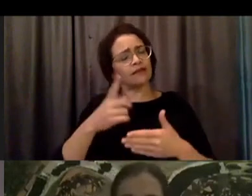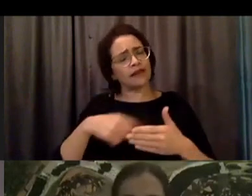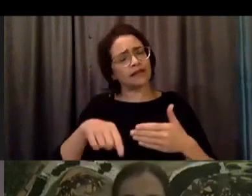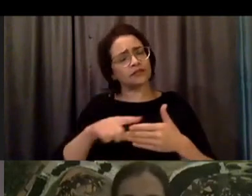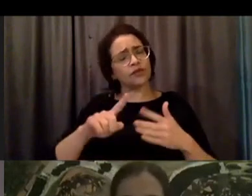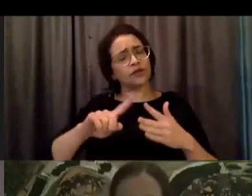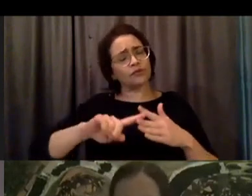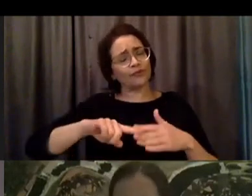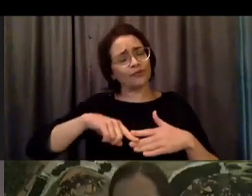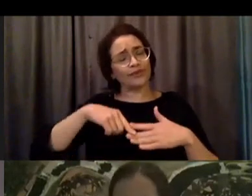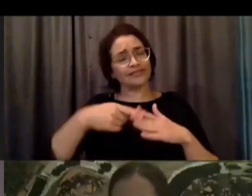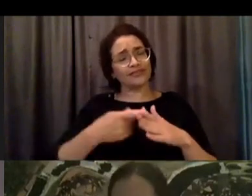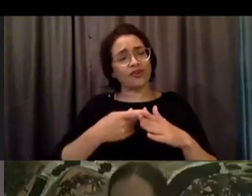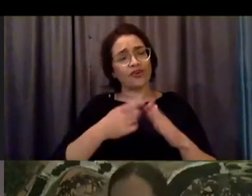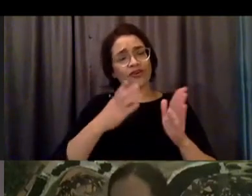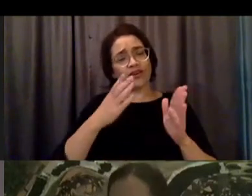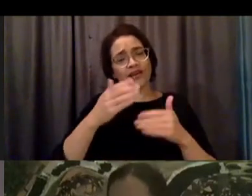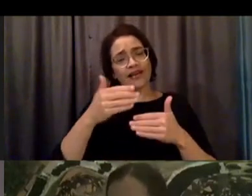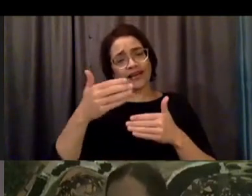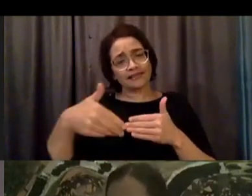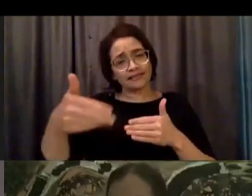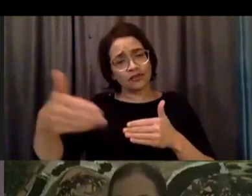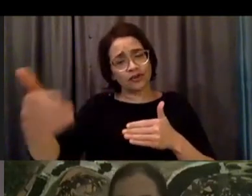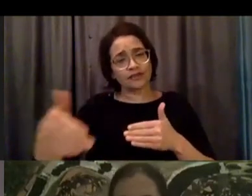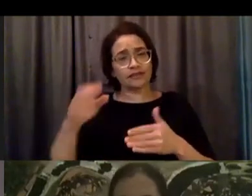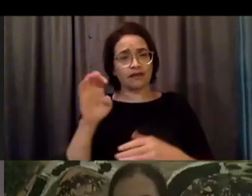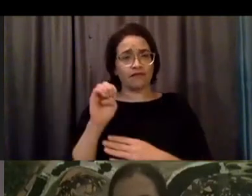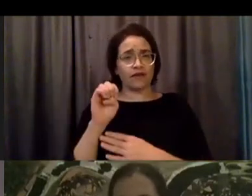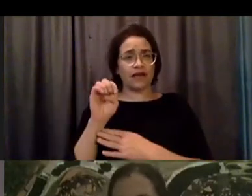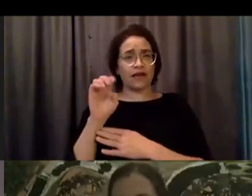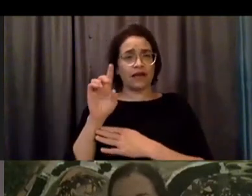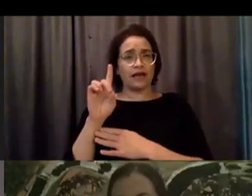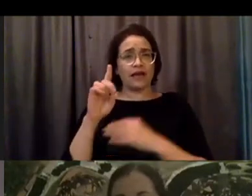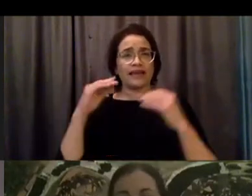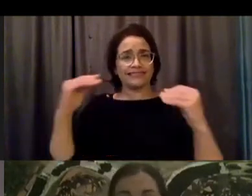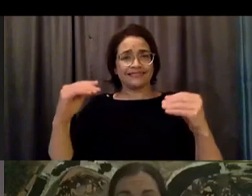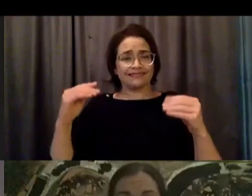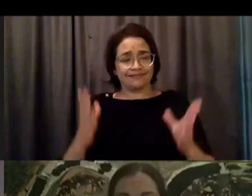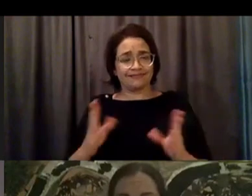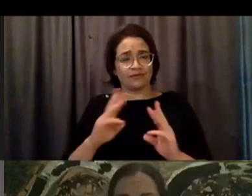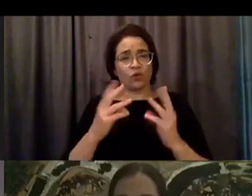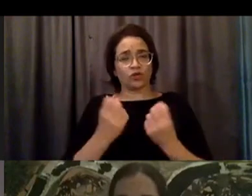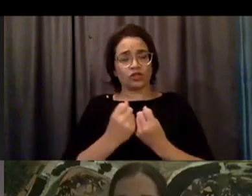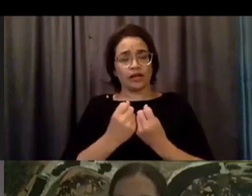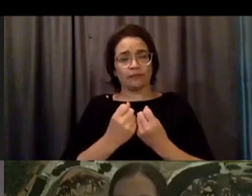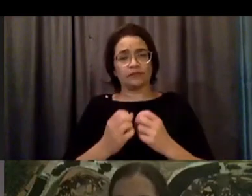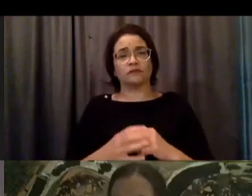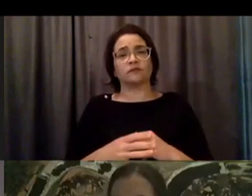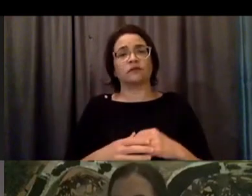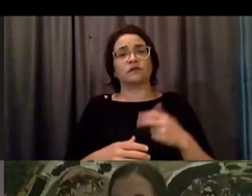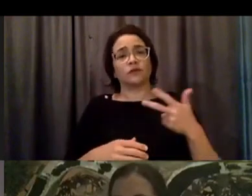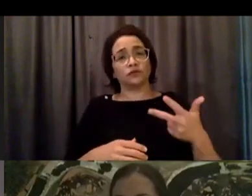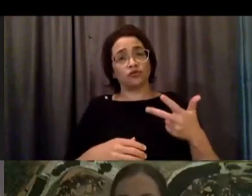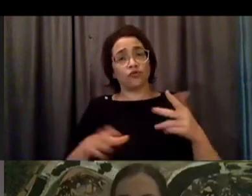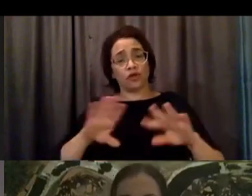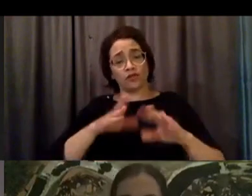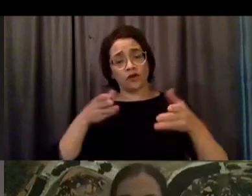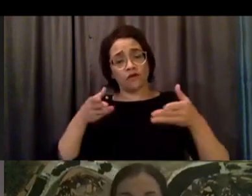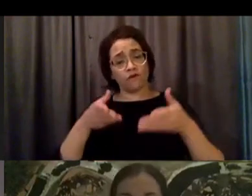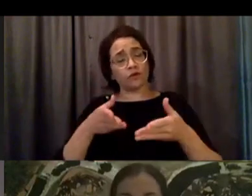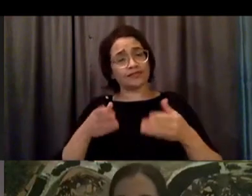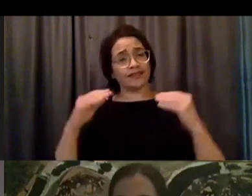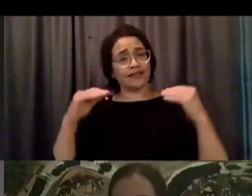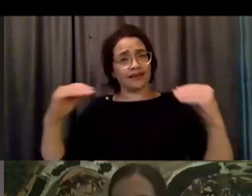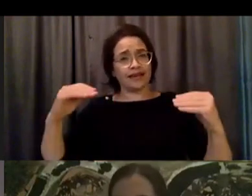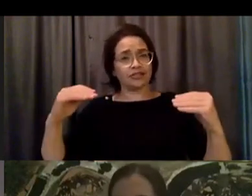educator workshops. So, we have, um, three workshops that are specifically aimed at educators to discuss